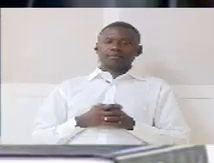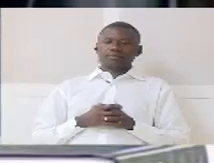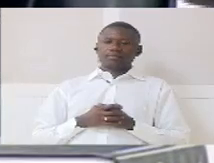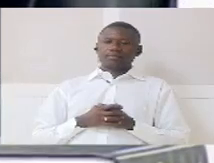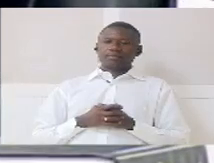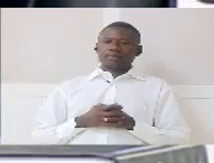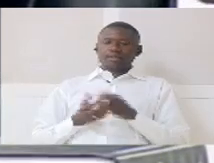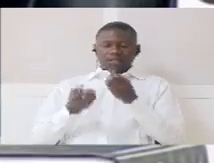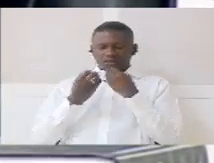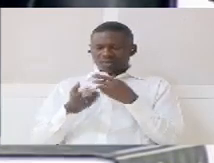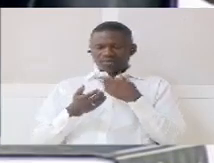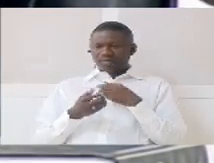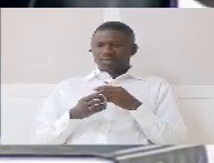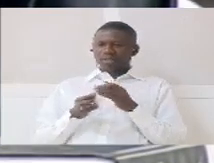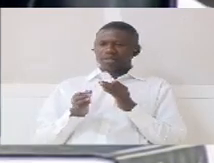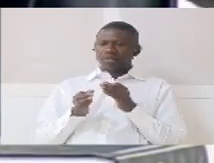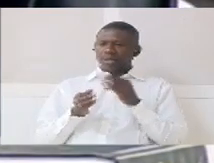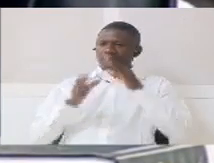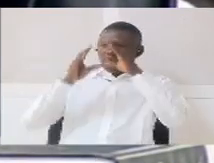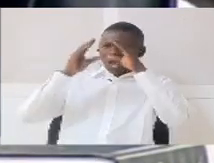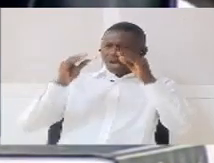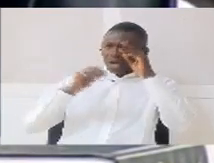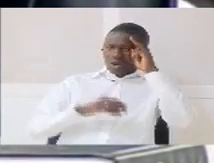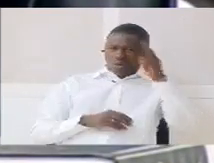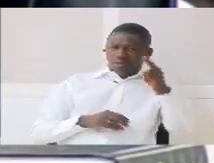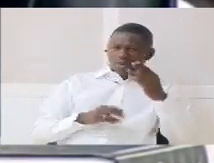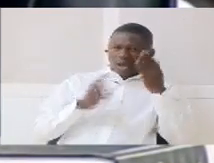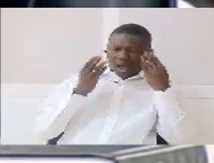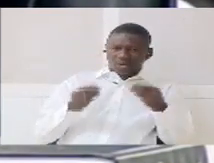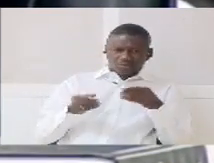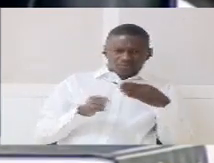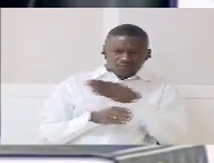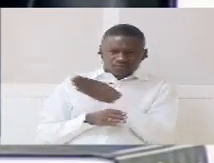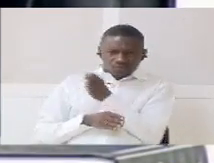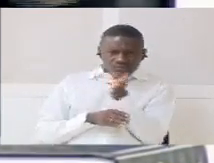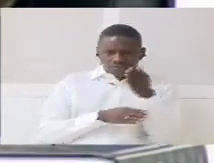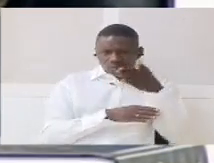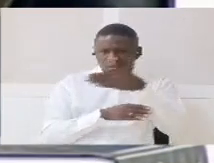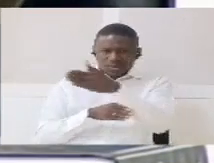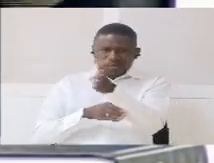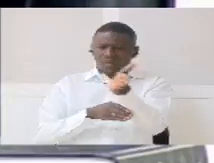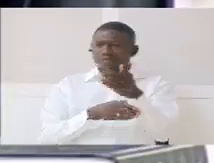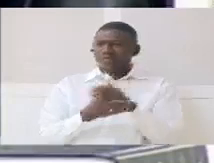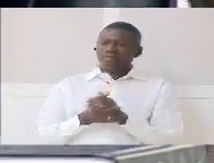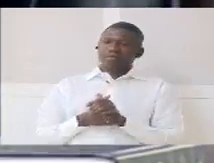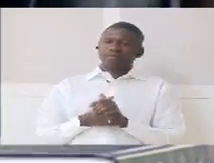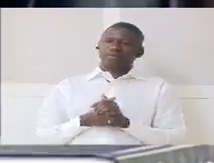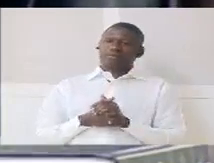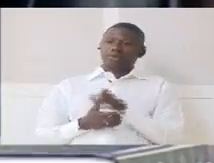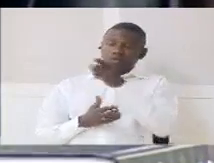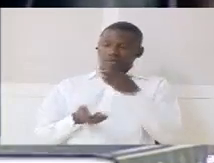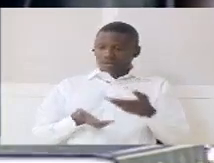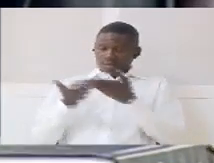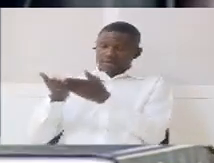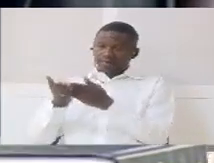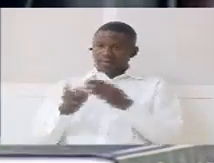the description of their house. I said to them, when you alight. You gave them directions. Directions. Yes. And afterwards,